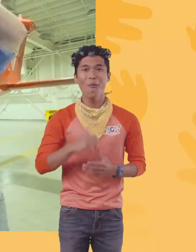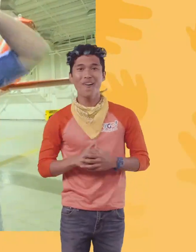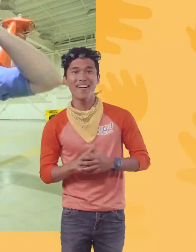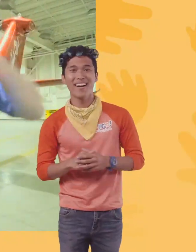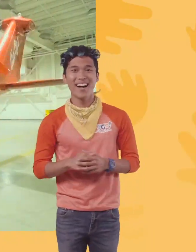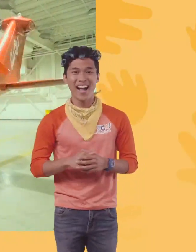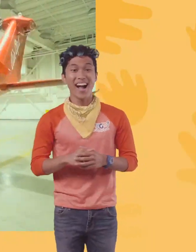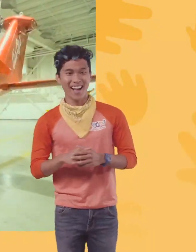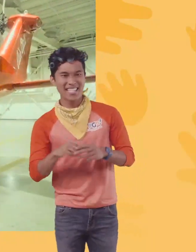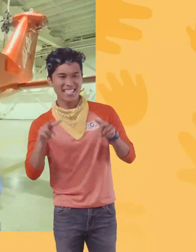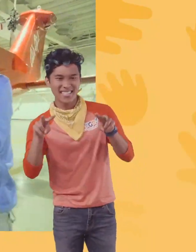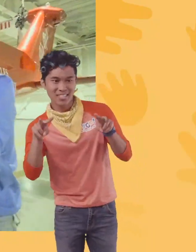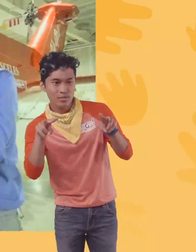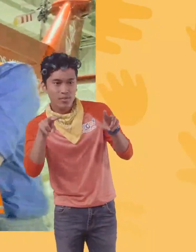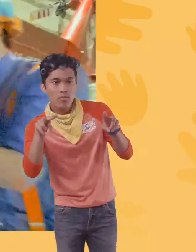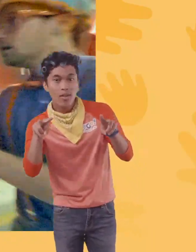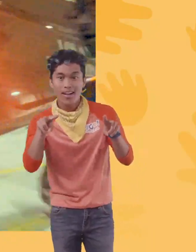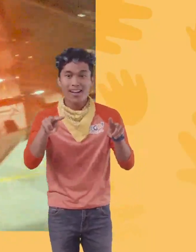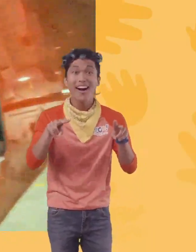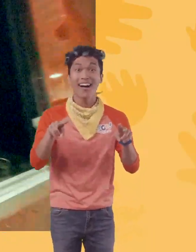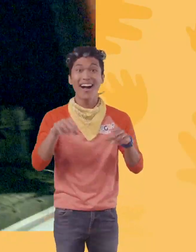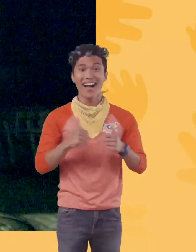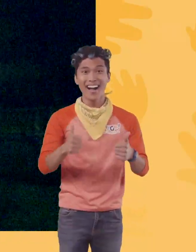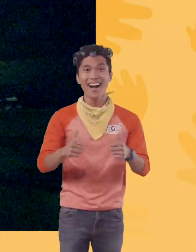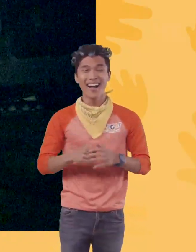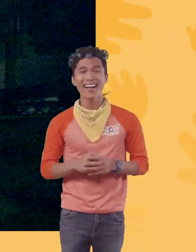Whoa. Check it out.